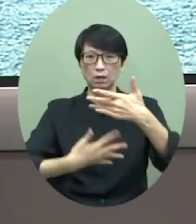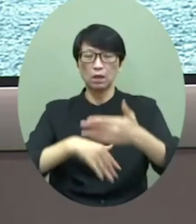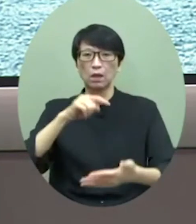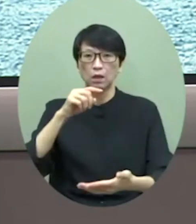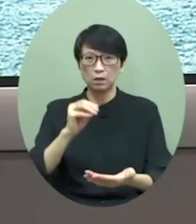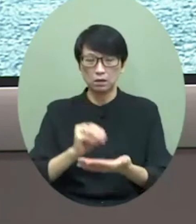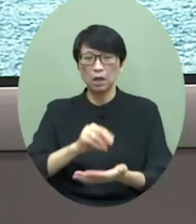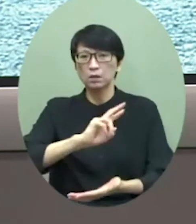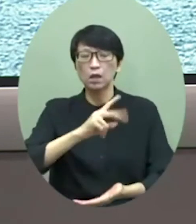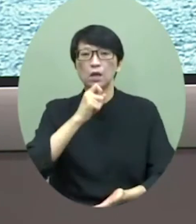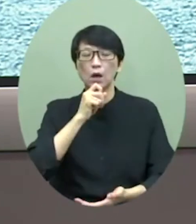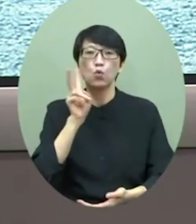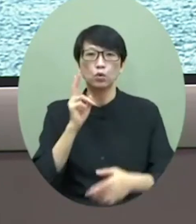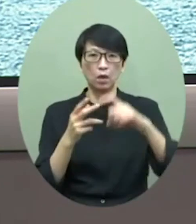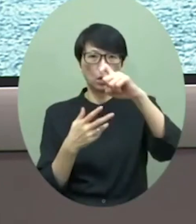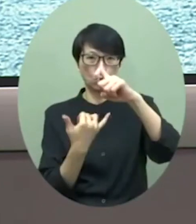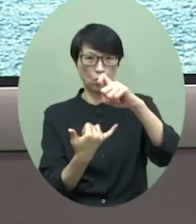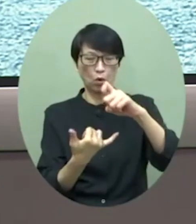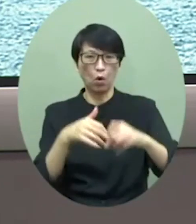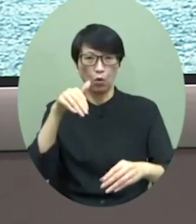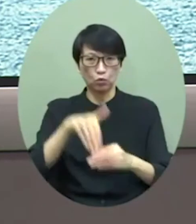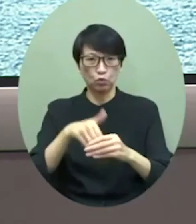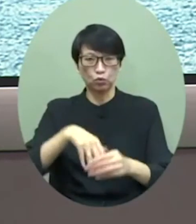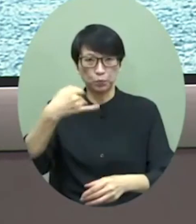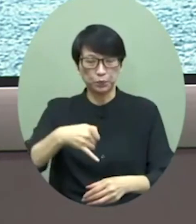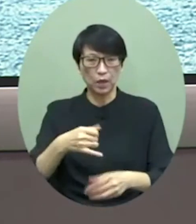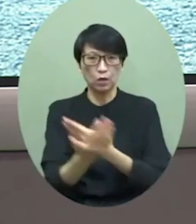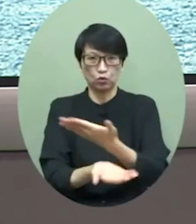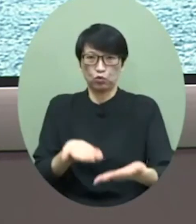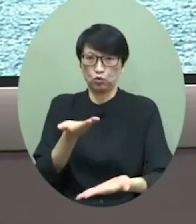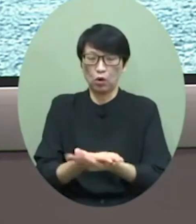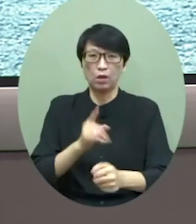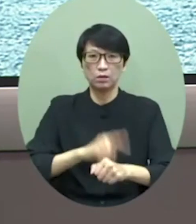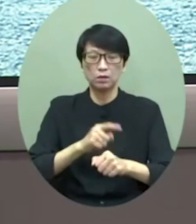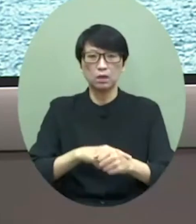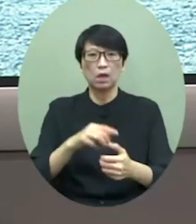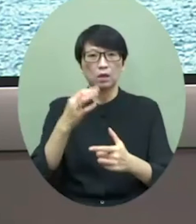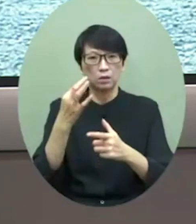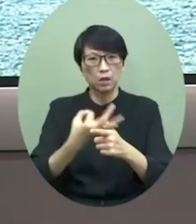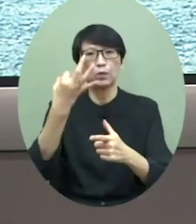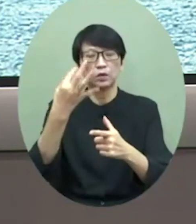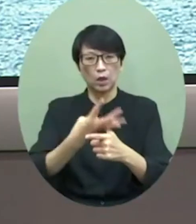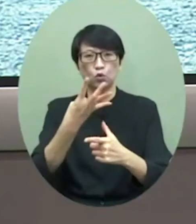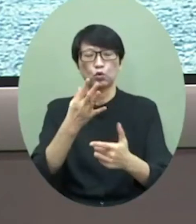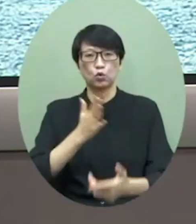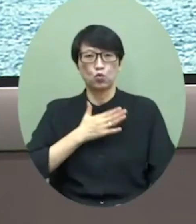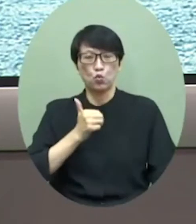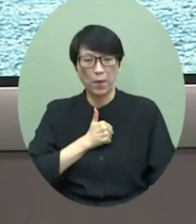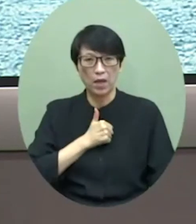in LegCo operations. Now, if we cannot hold the elections on the 6th of September, and we want